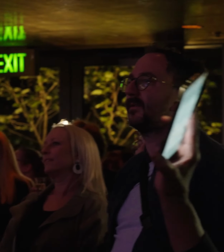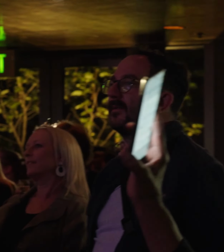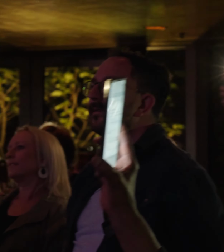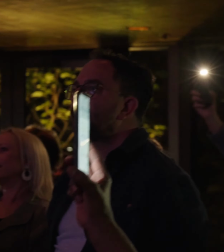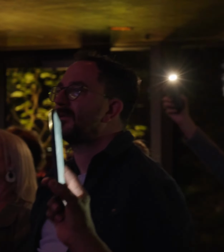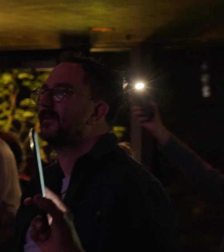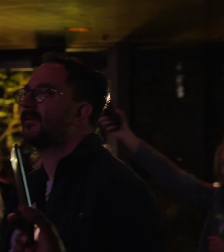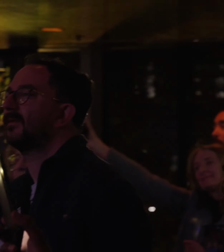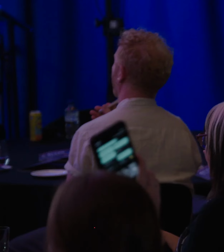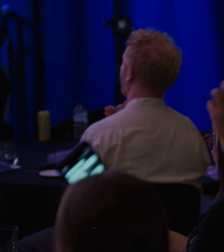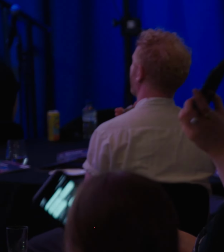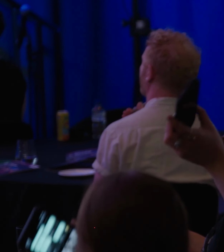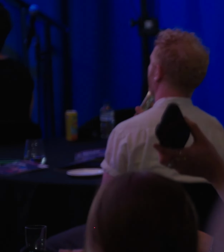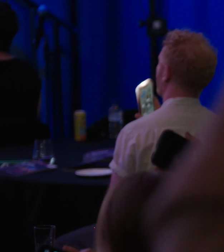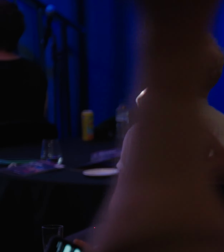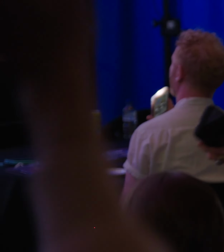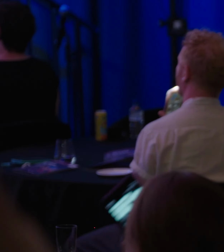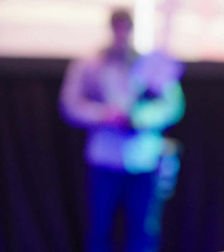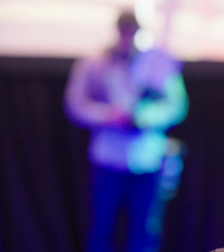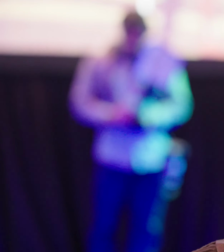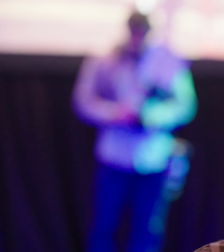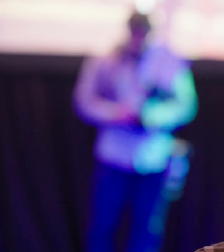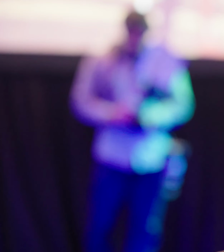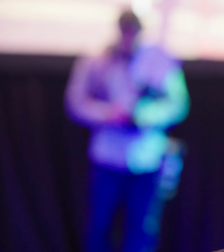which often doesn't happen and hasn't happened for so long.